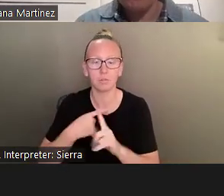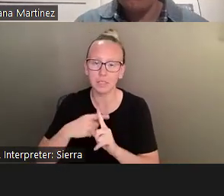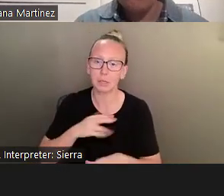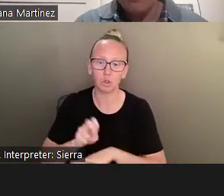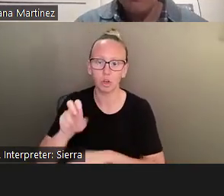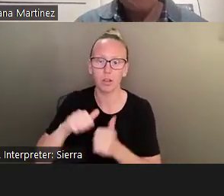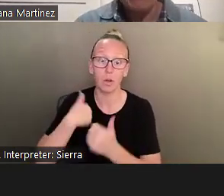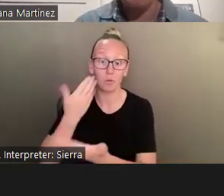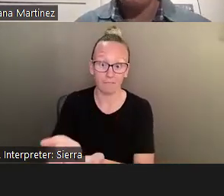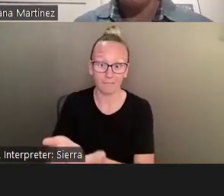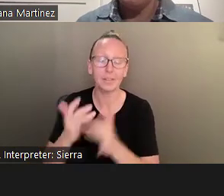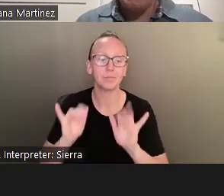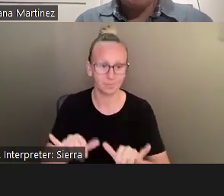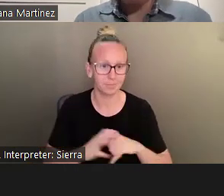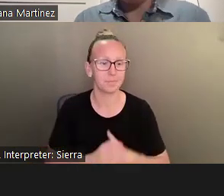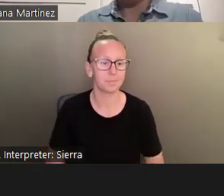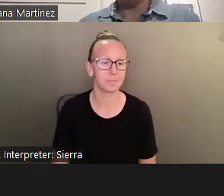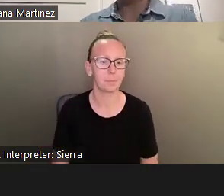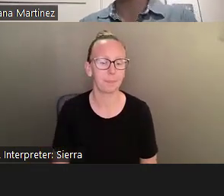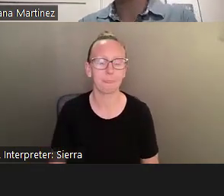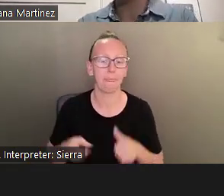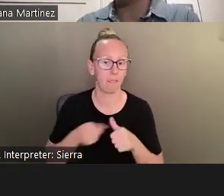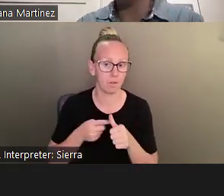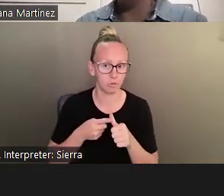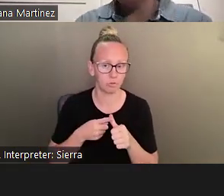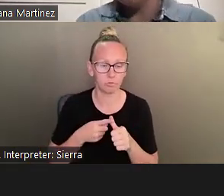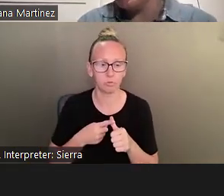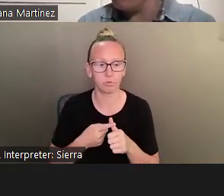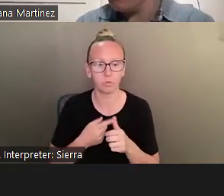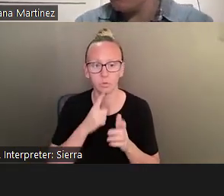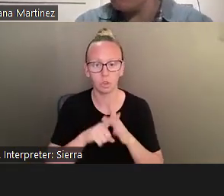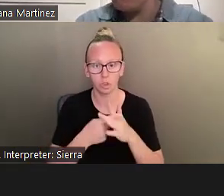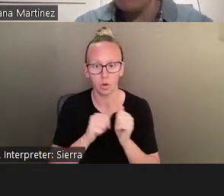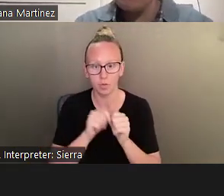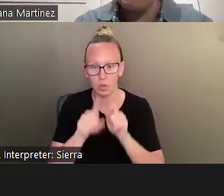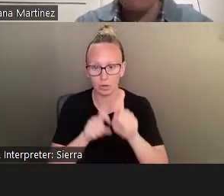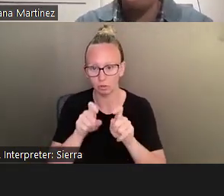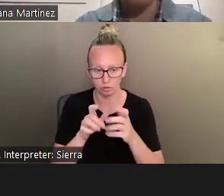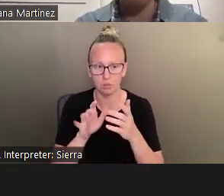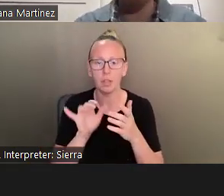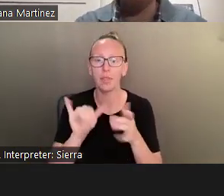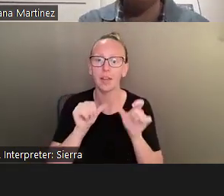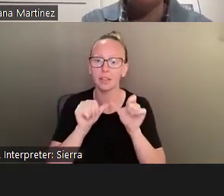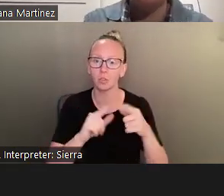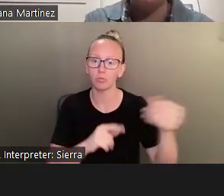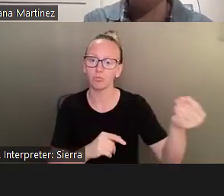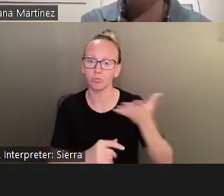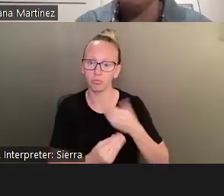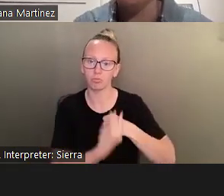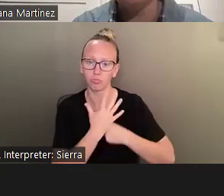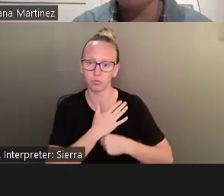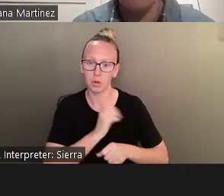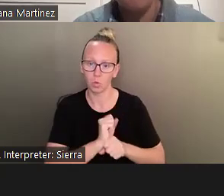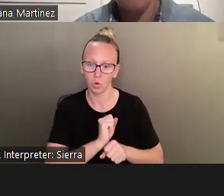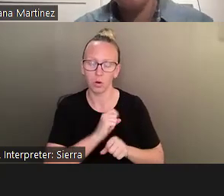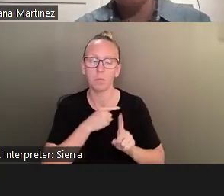bit. But I want to start with some questions that continue to inform my work, but come from different stages in